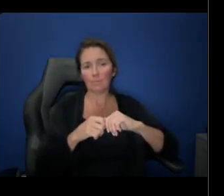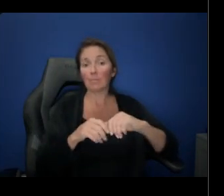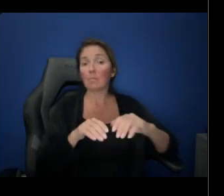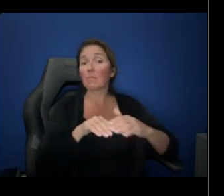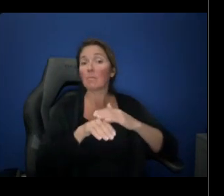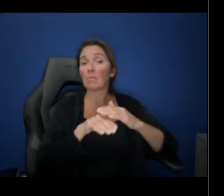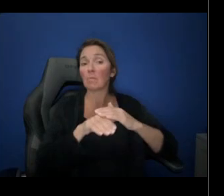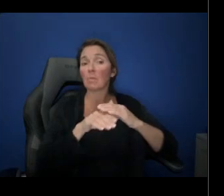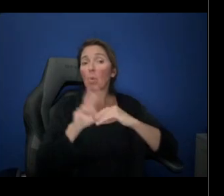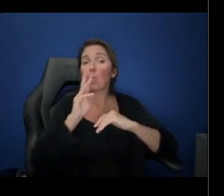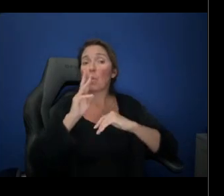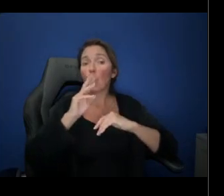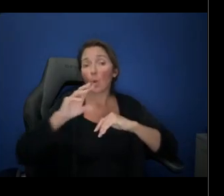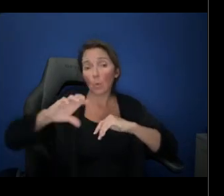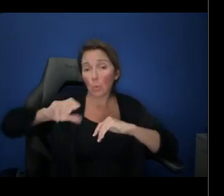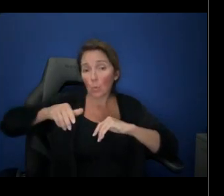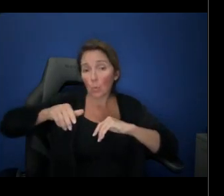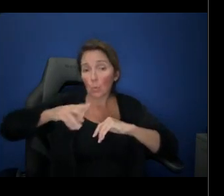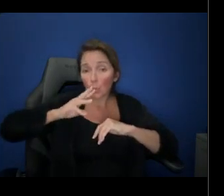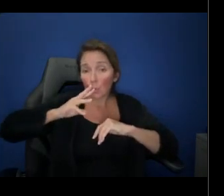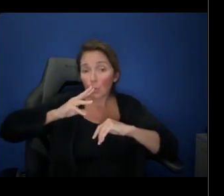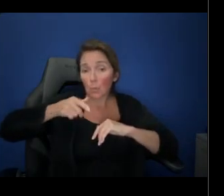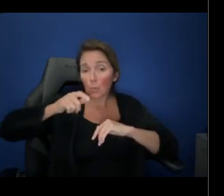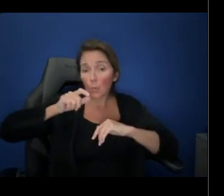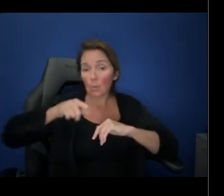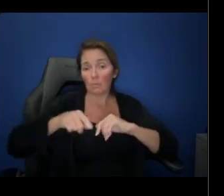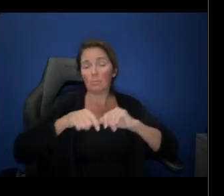Accessible water fountains.